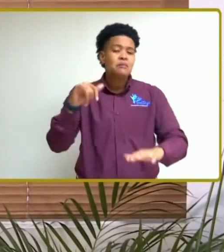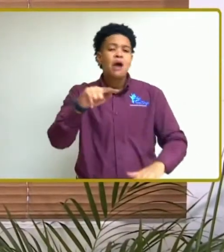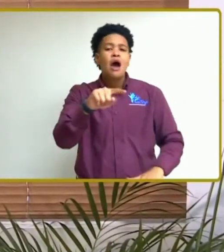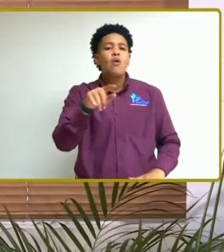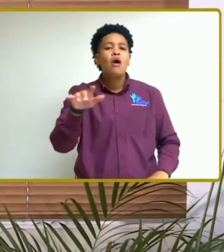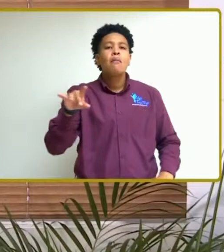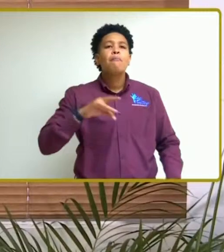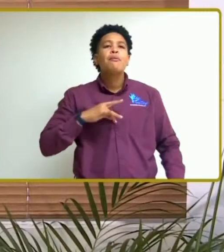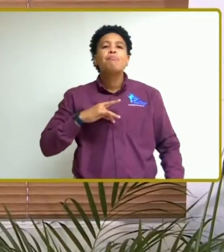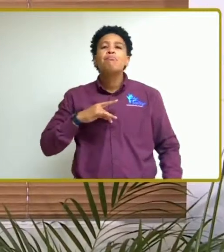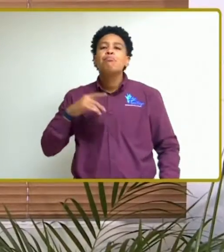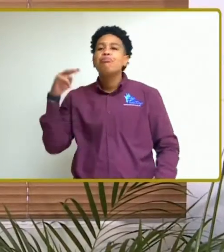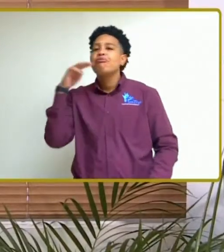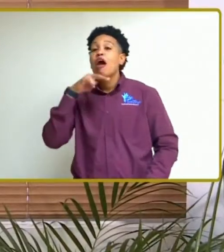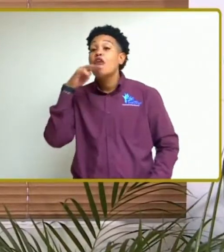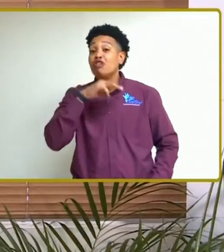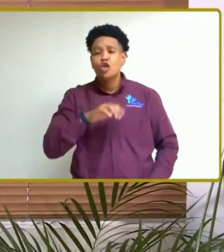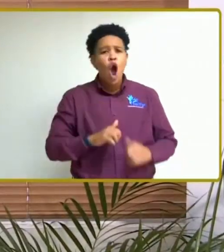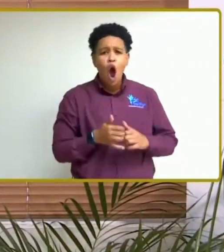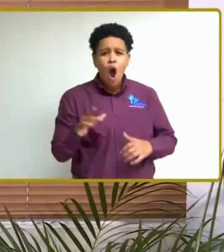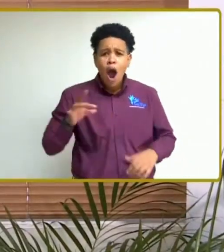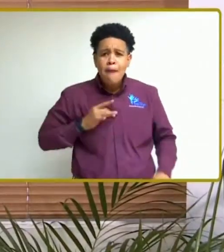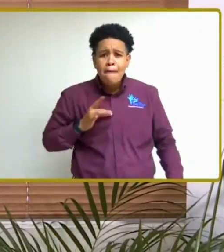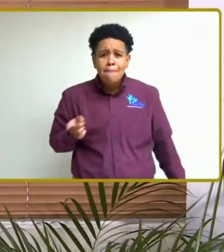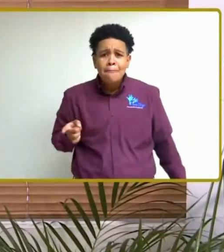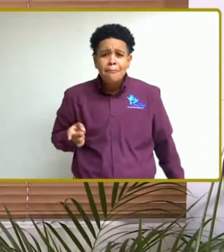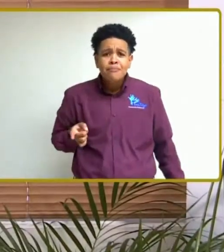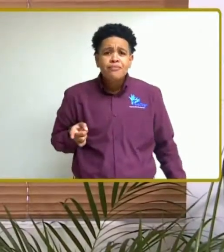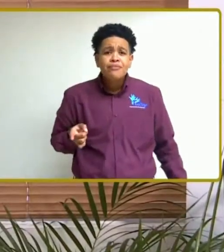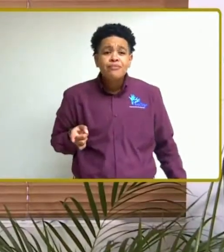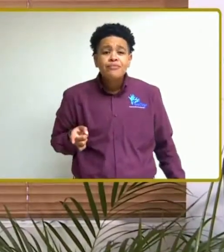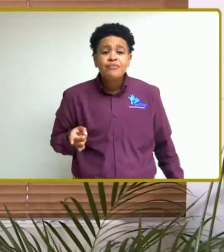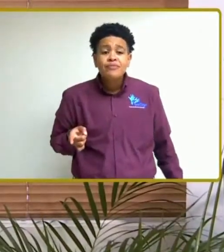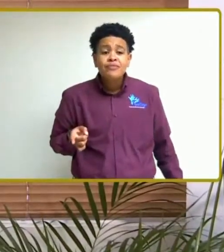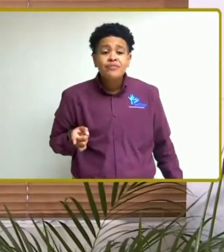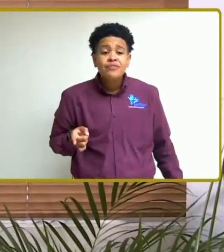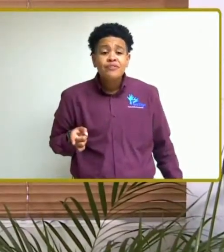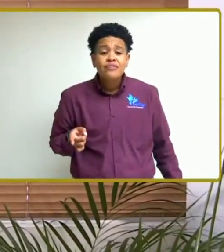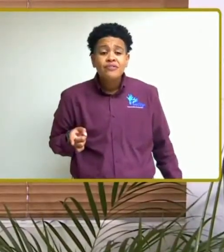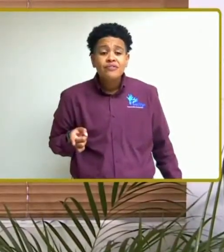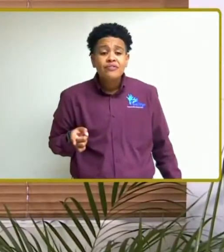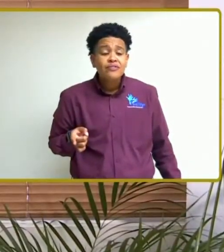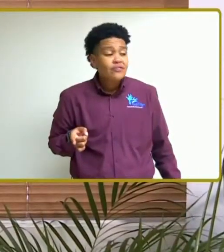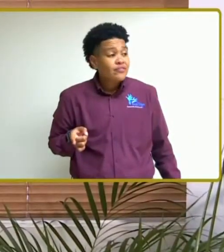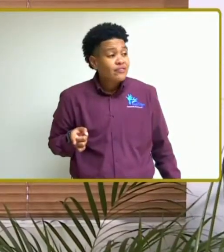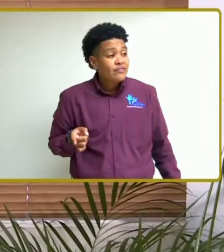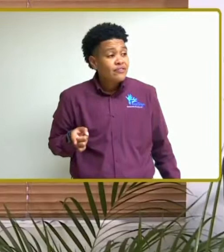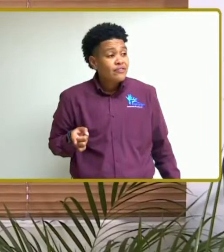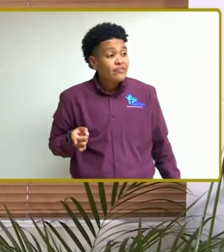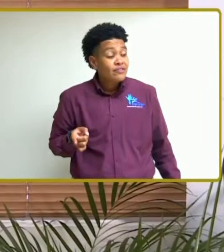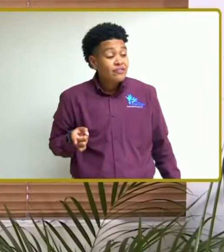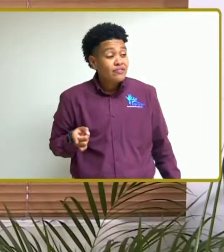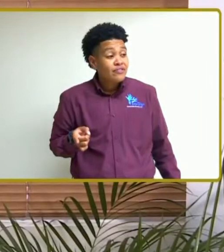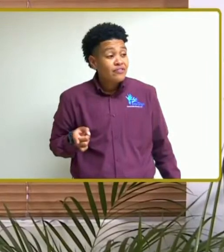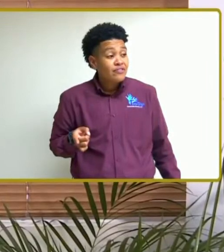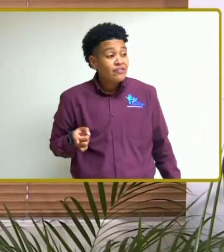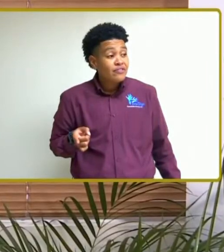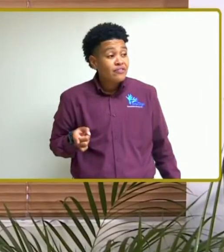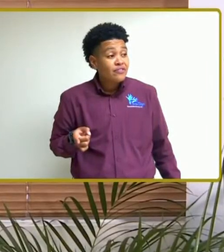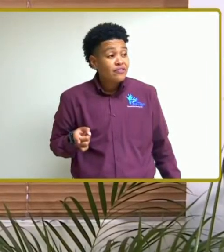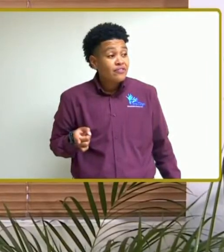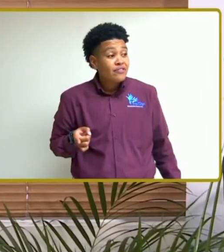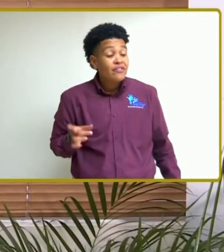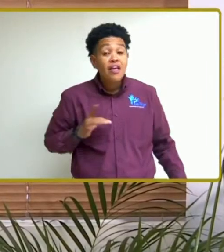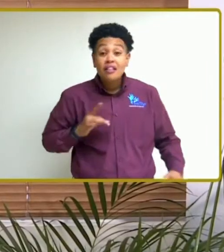up the virus, and in more often than not cases, it's being transmitted via